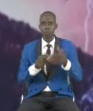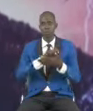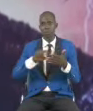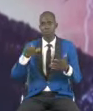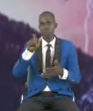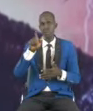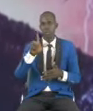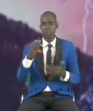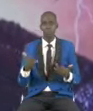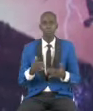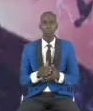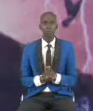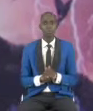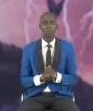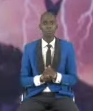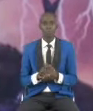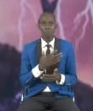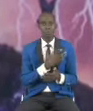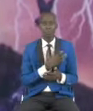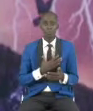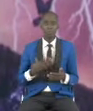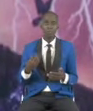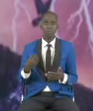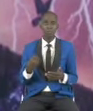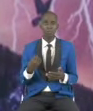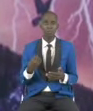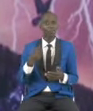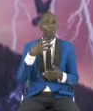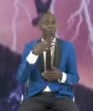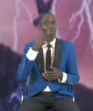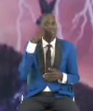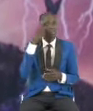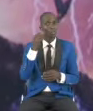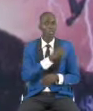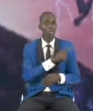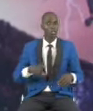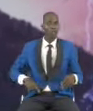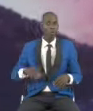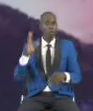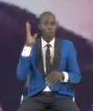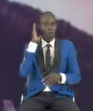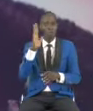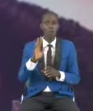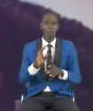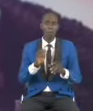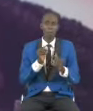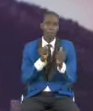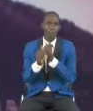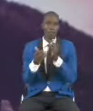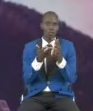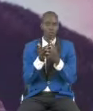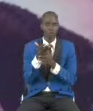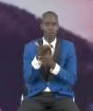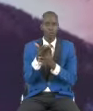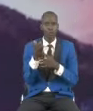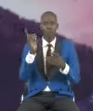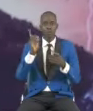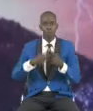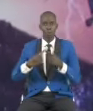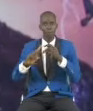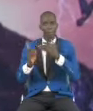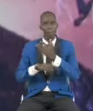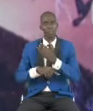23. And for the Lord will pass through to smite the